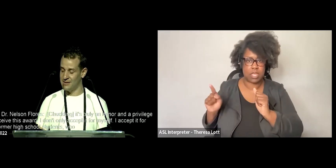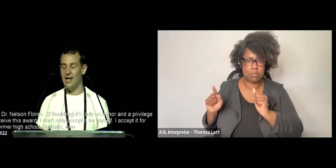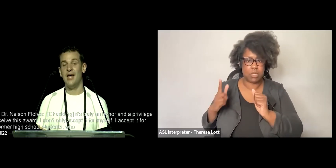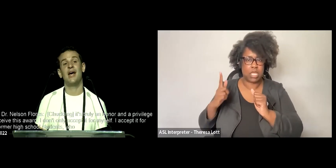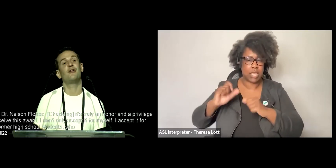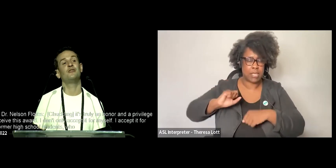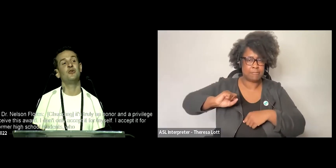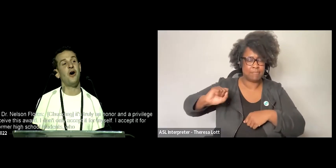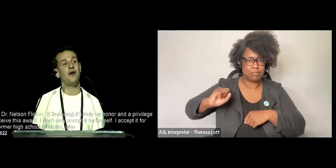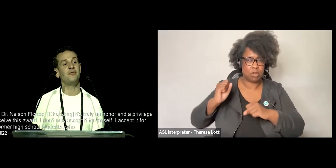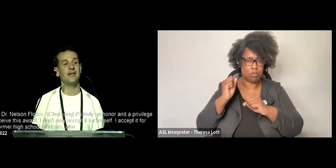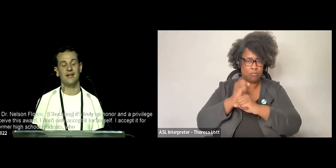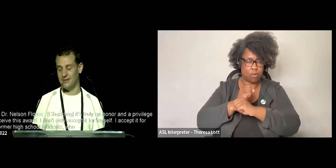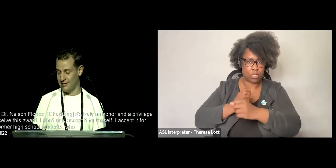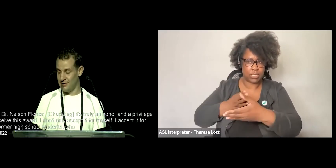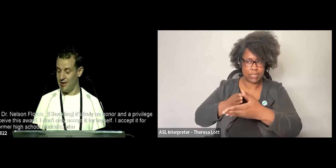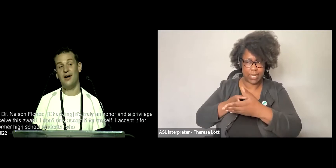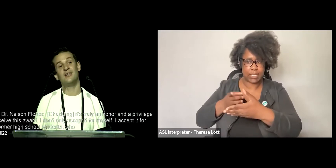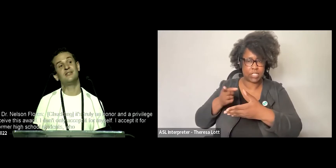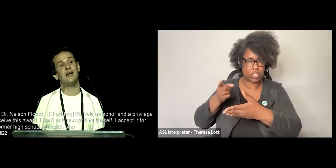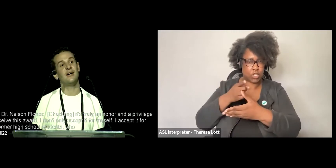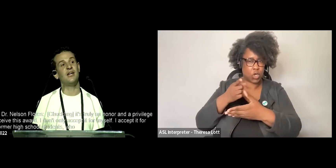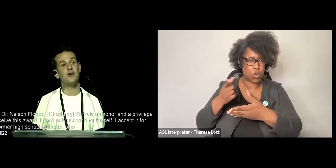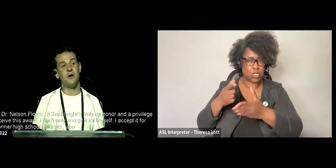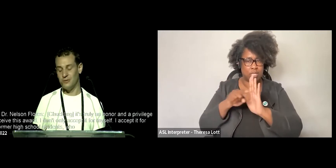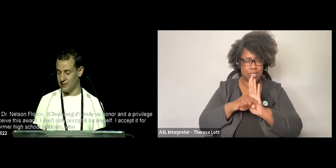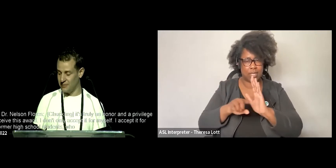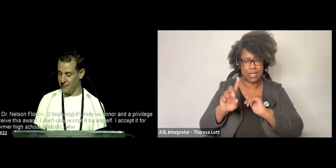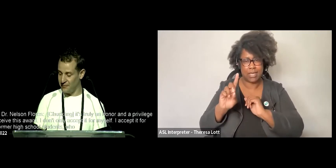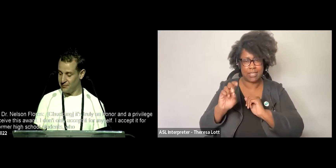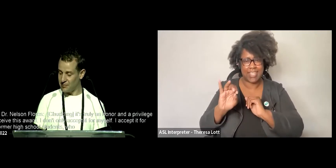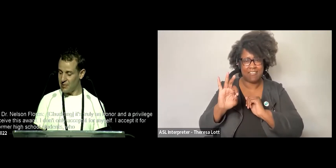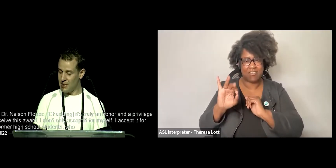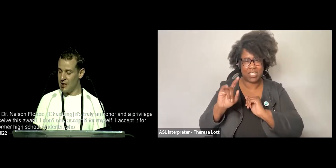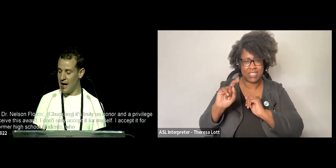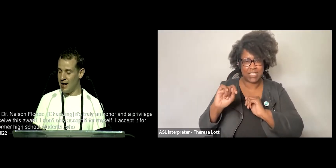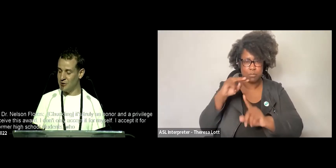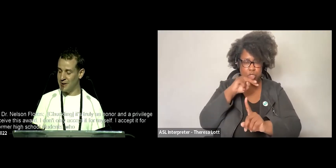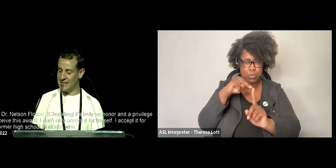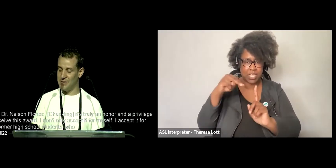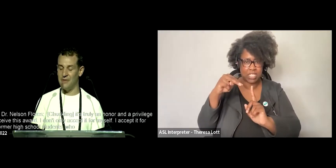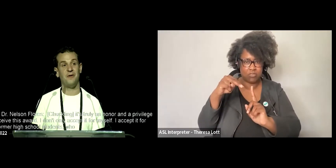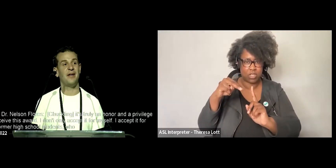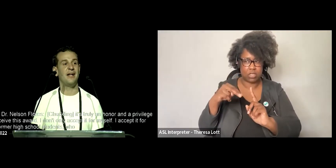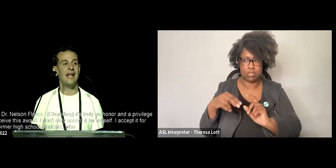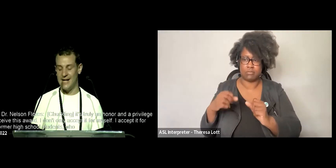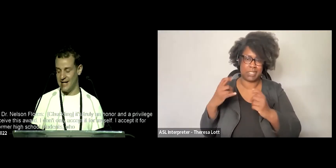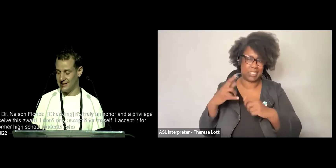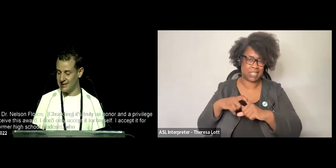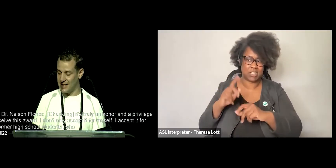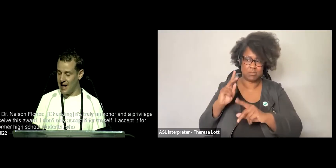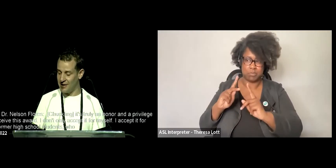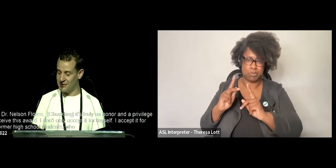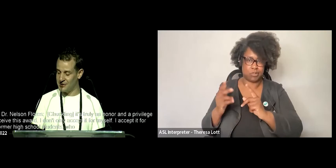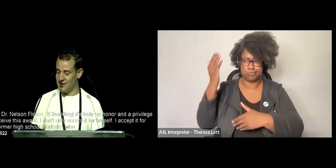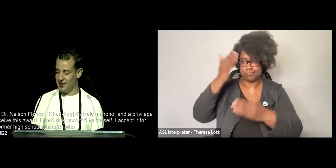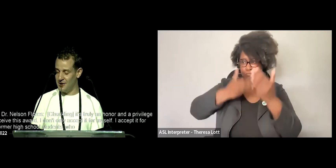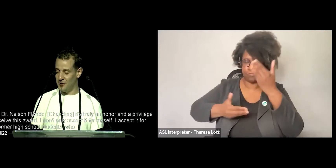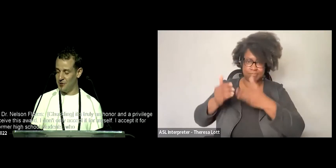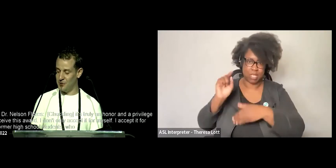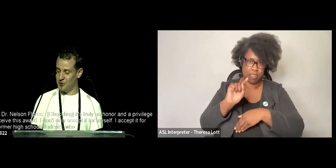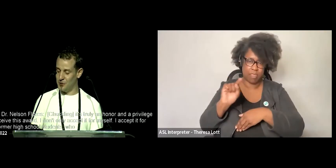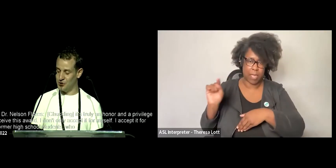perspectives and are too often unsung heroes. I also accept it for the Latinx